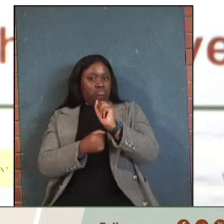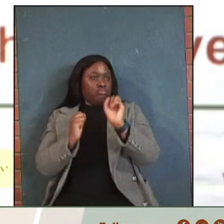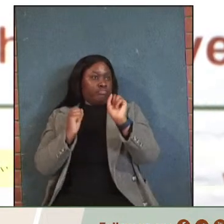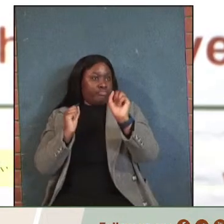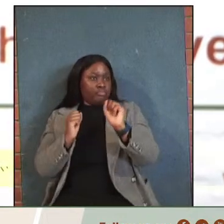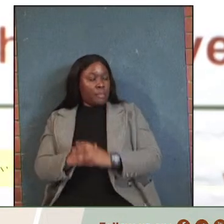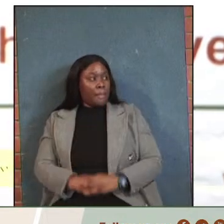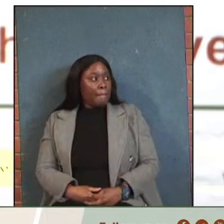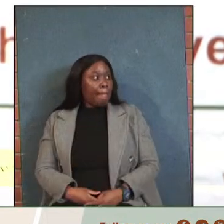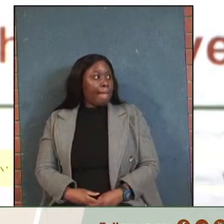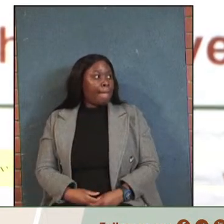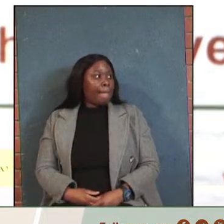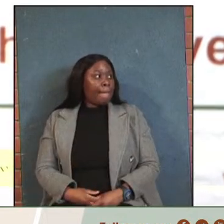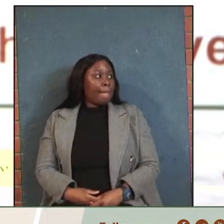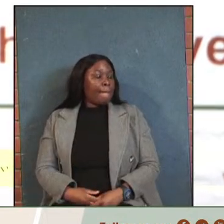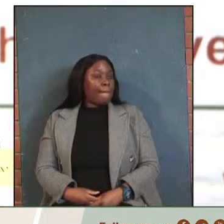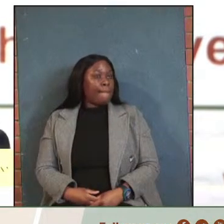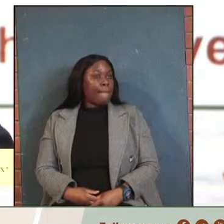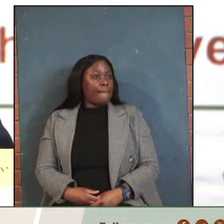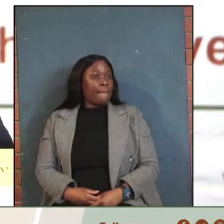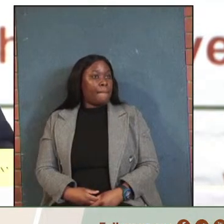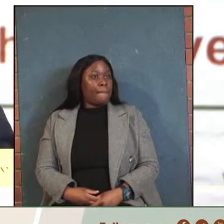commission.